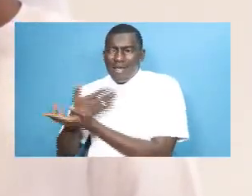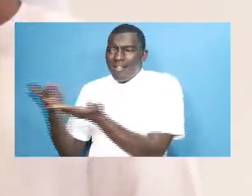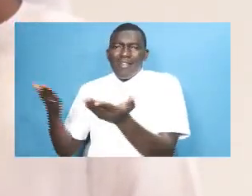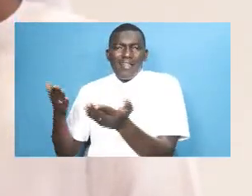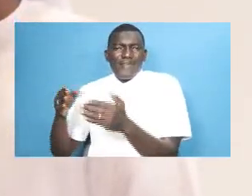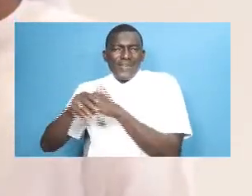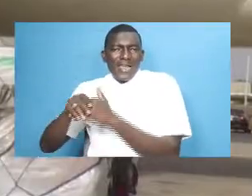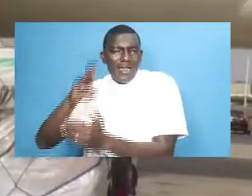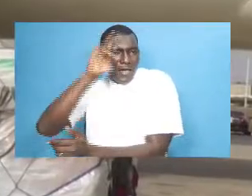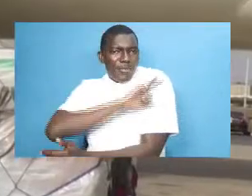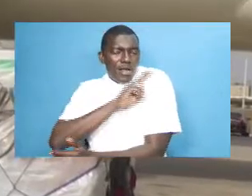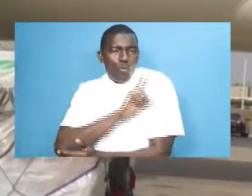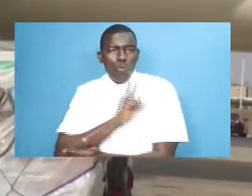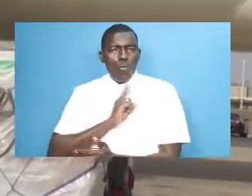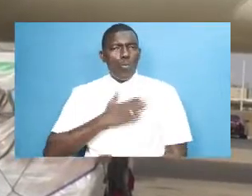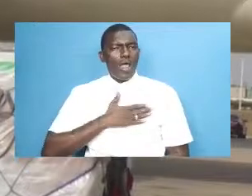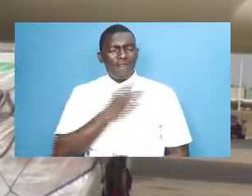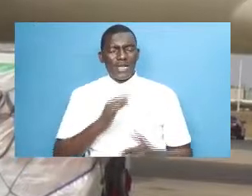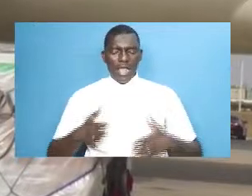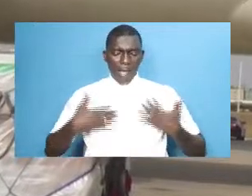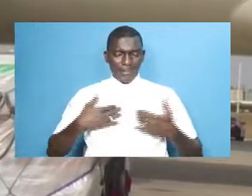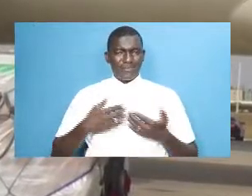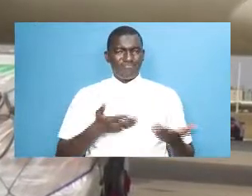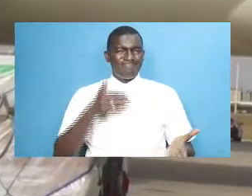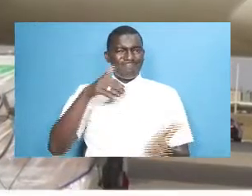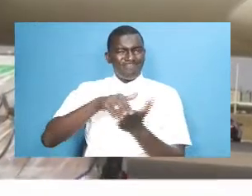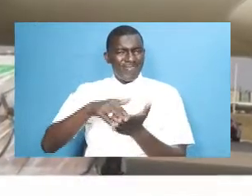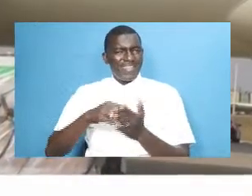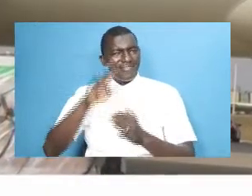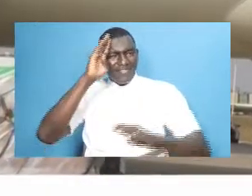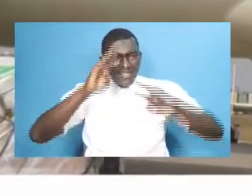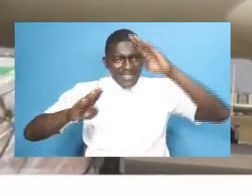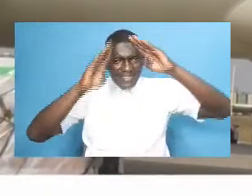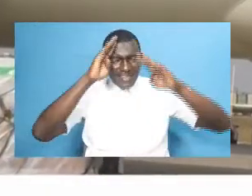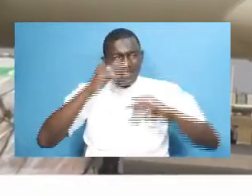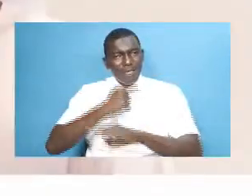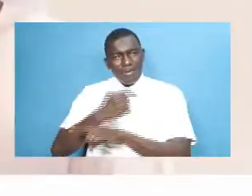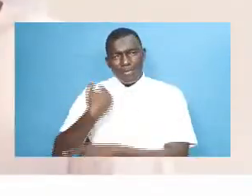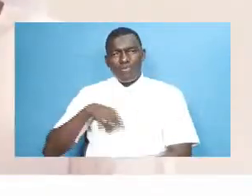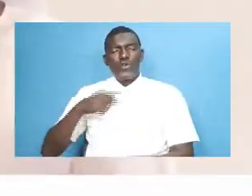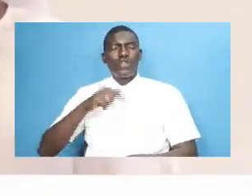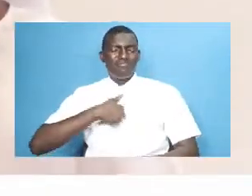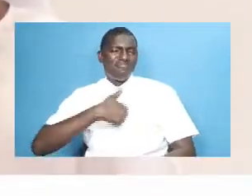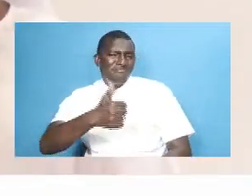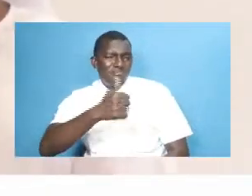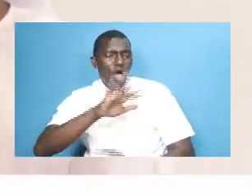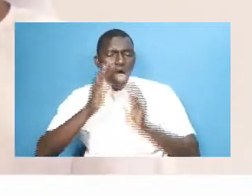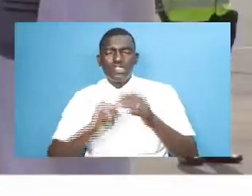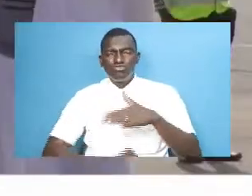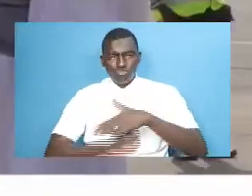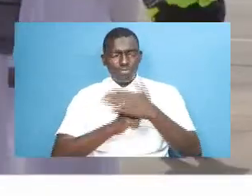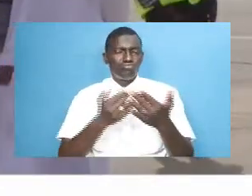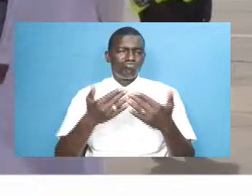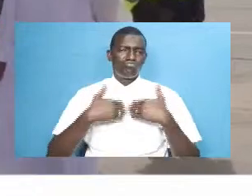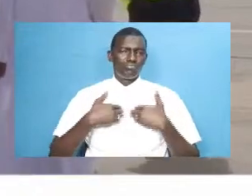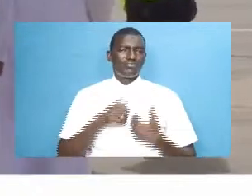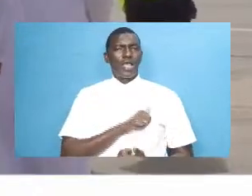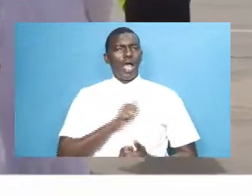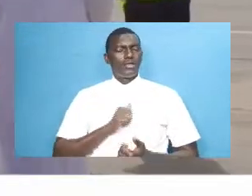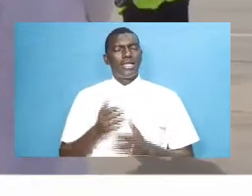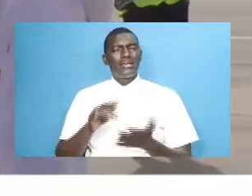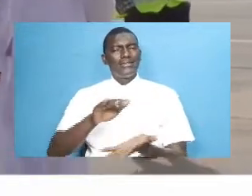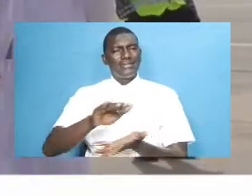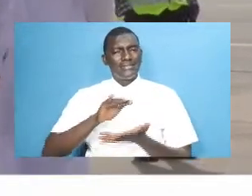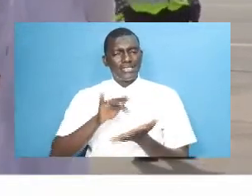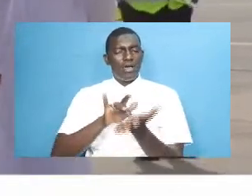to come here and thank the Gambian for the hospitality and for all the support they give us to us. Receiving the donation